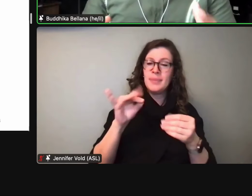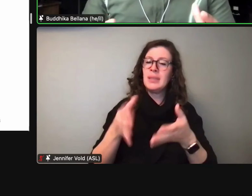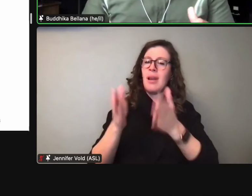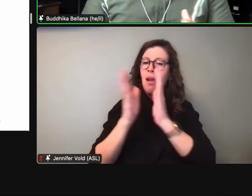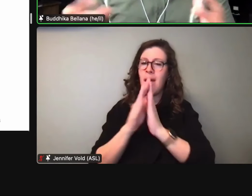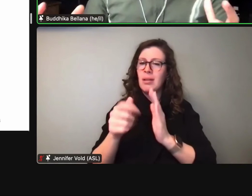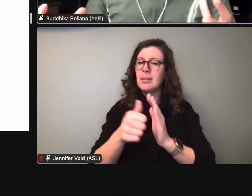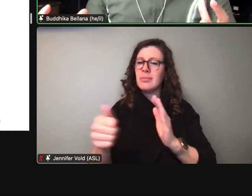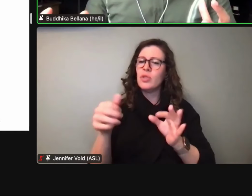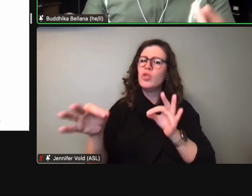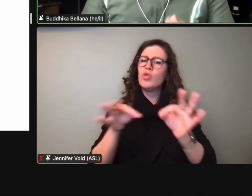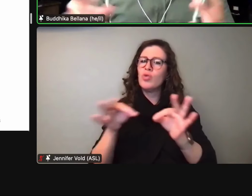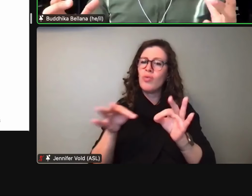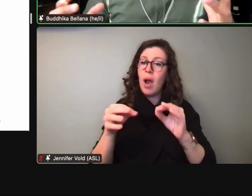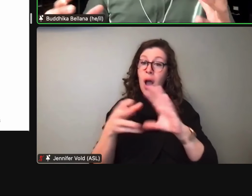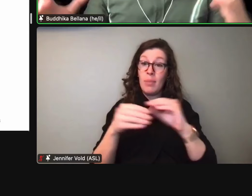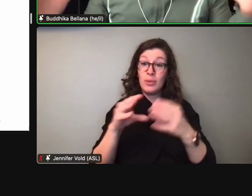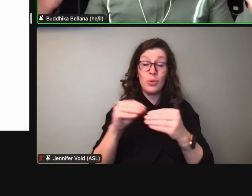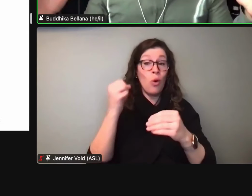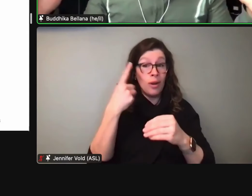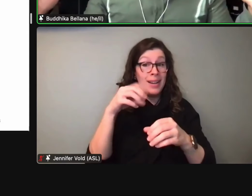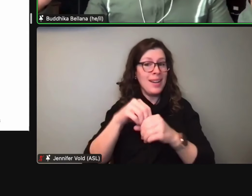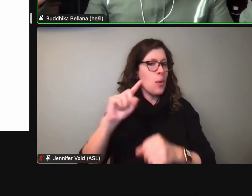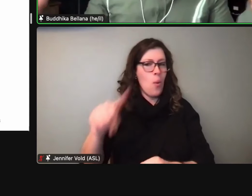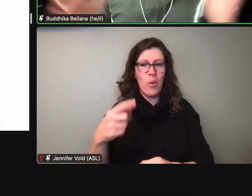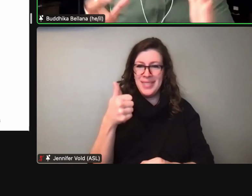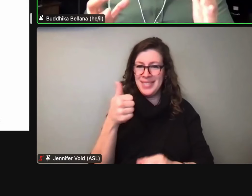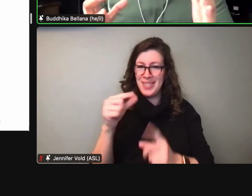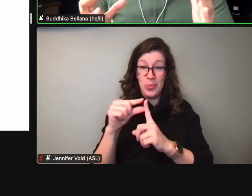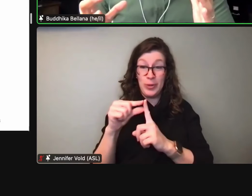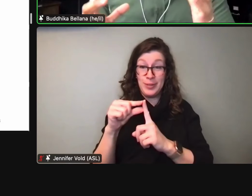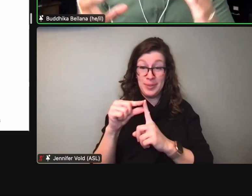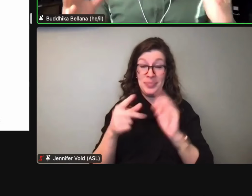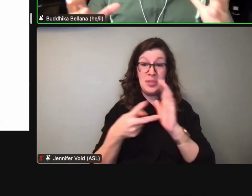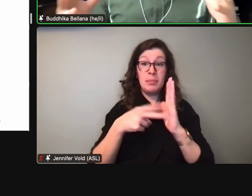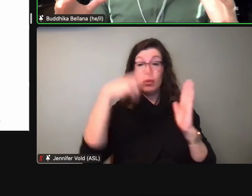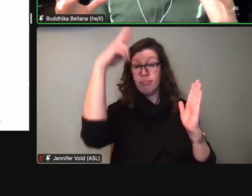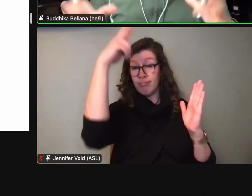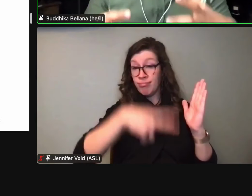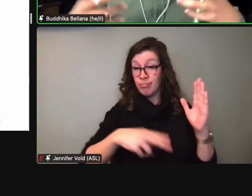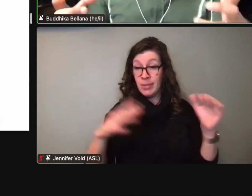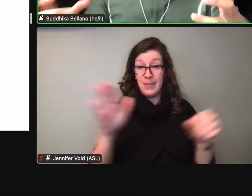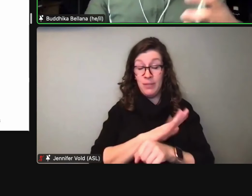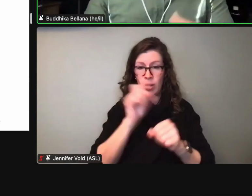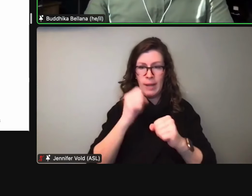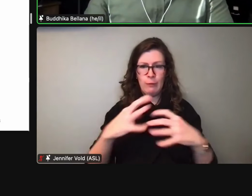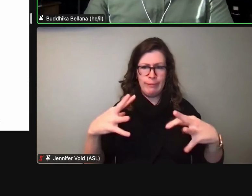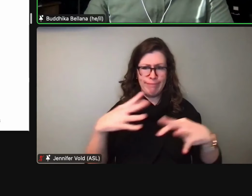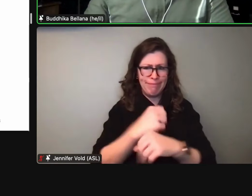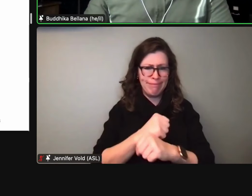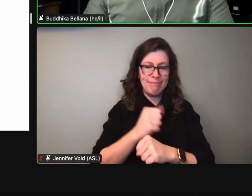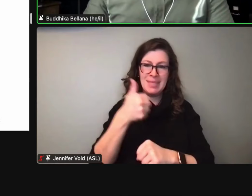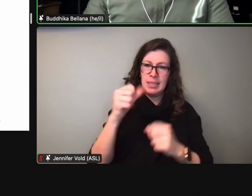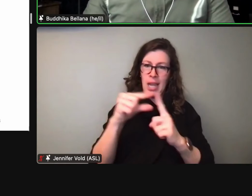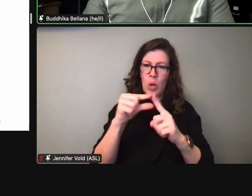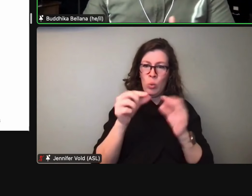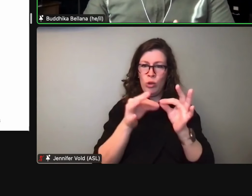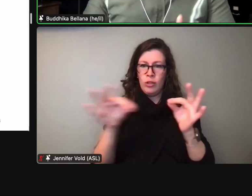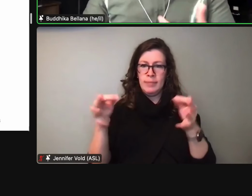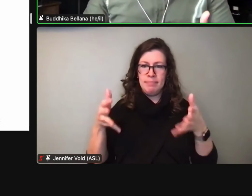describe the story in 10 words. So essentially they had to take the story and downsample it to 10 words and describe it in 10 words.